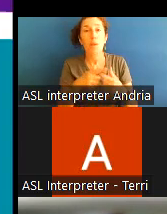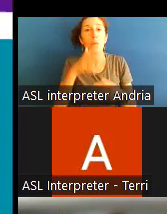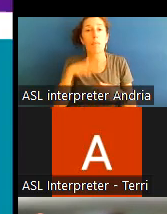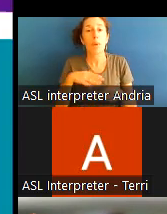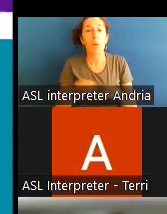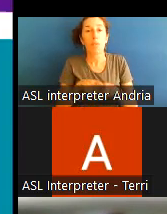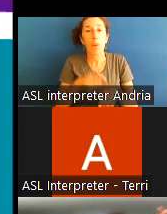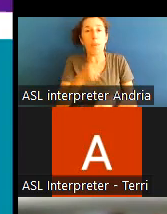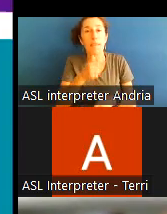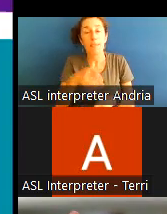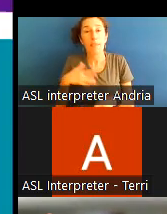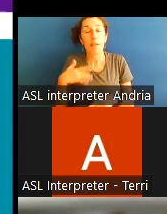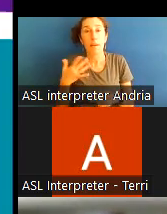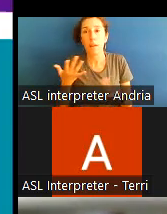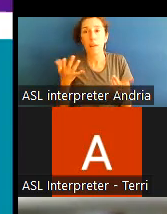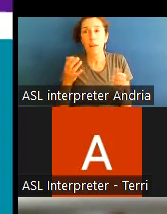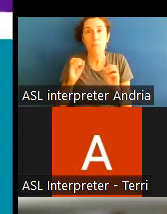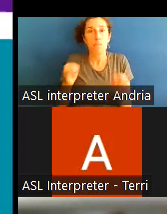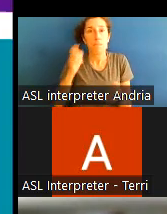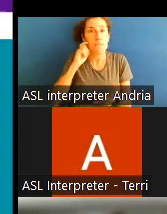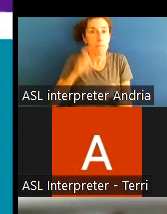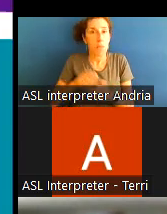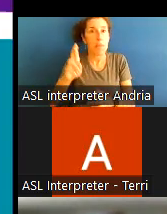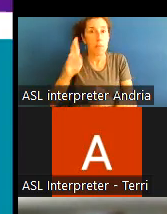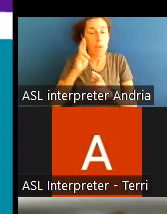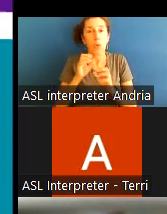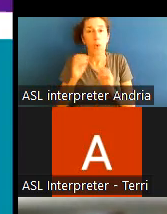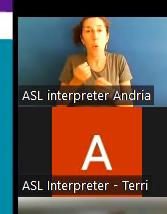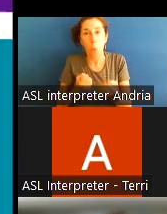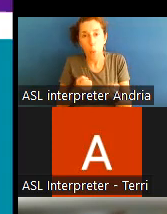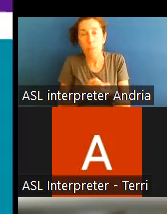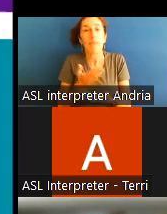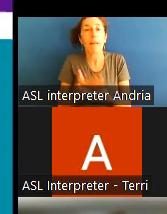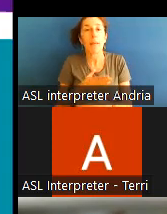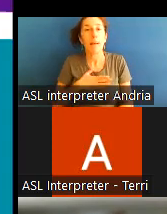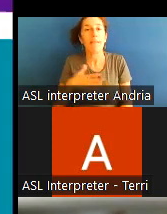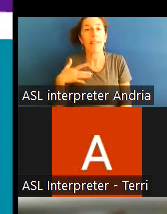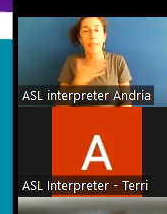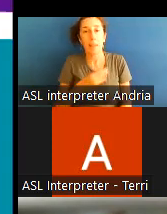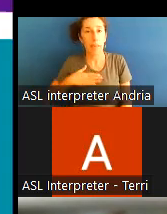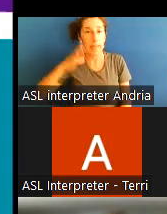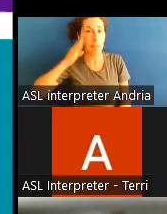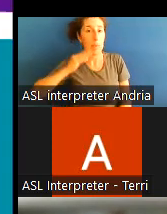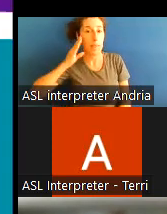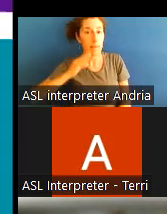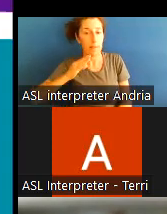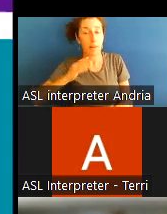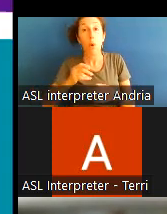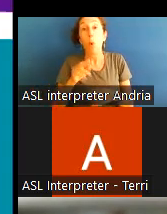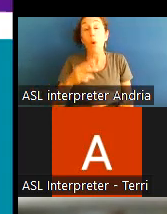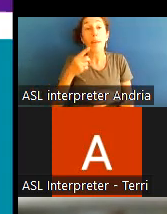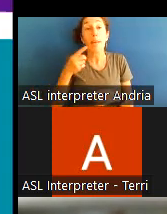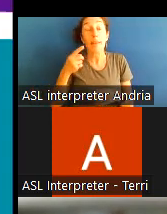So, when you're going through all of these things, and maybe you've been told